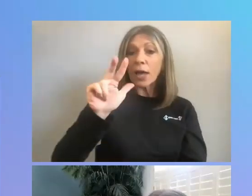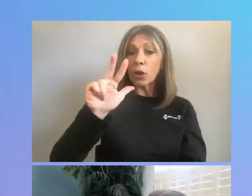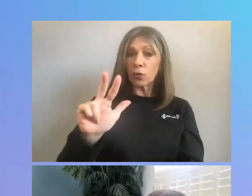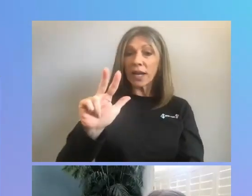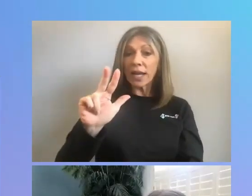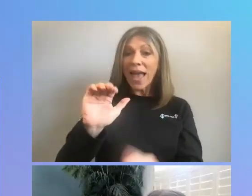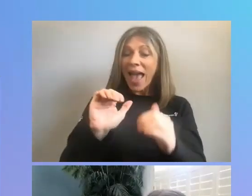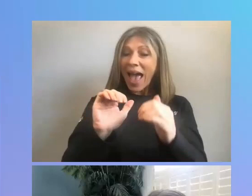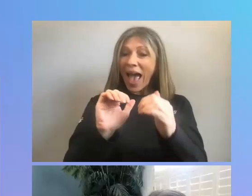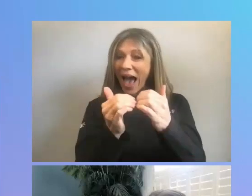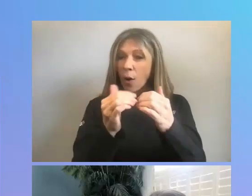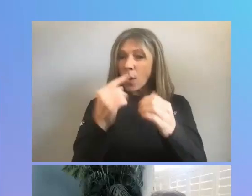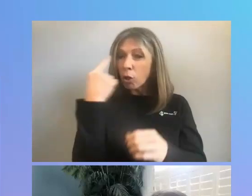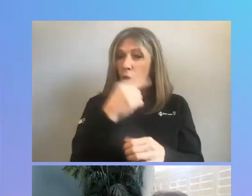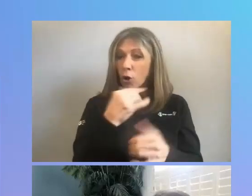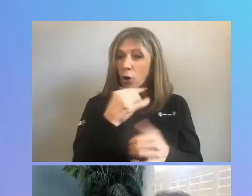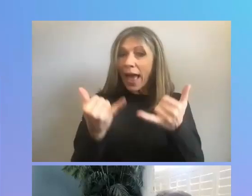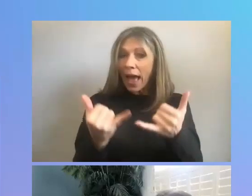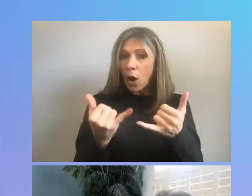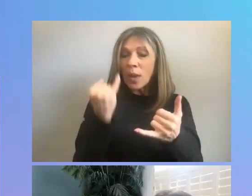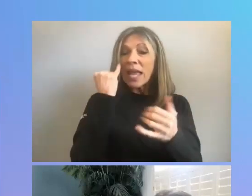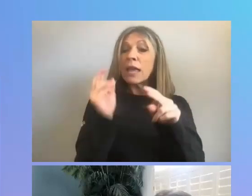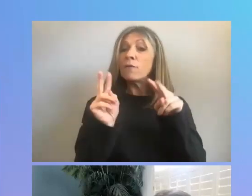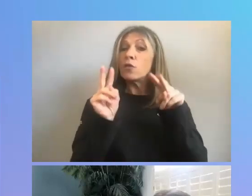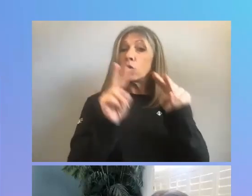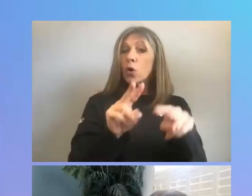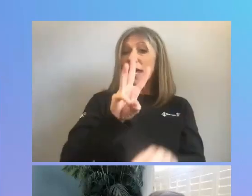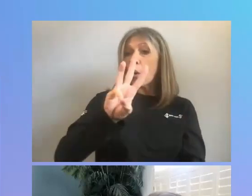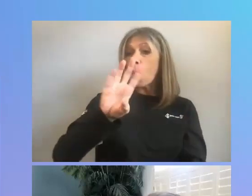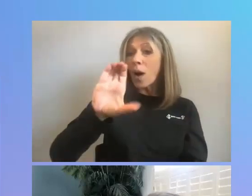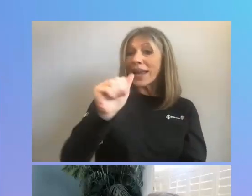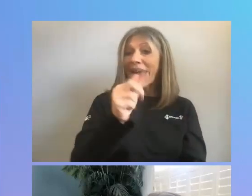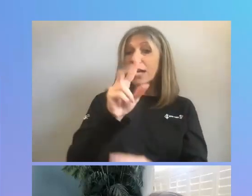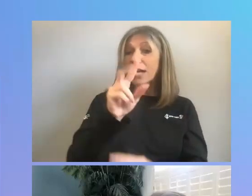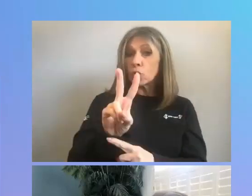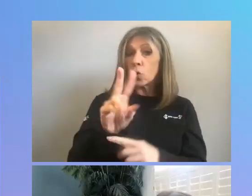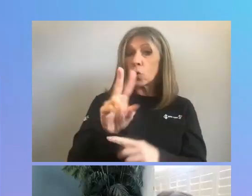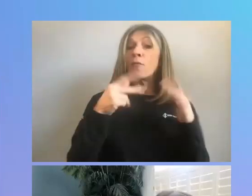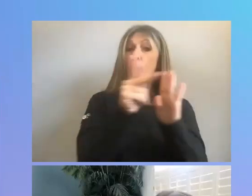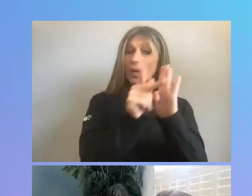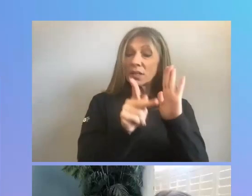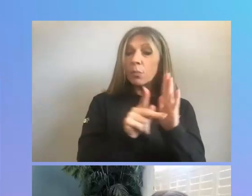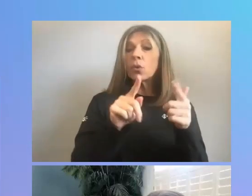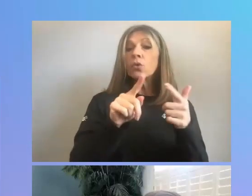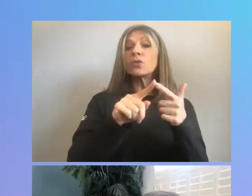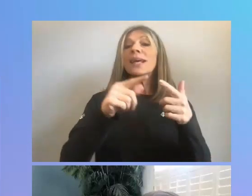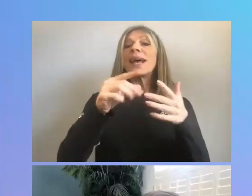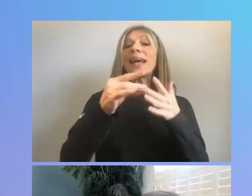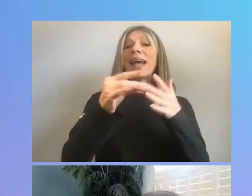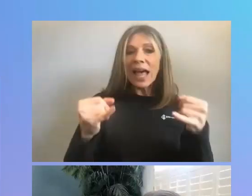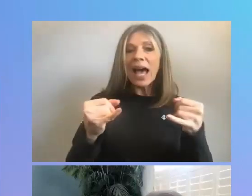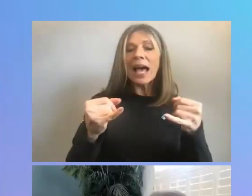it's shaping up right now, if we look at WCAG 2, we had principles, guidelines, and